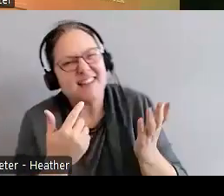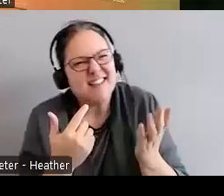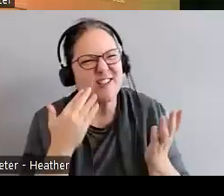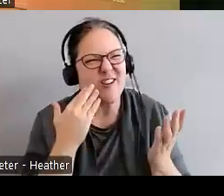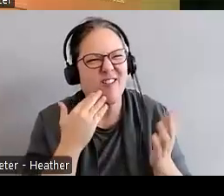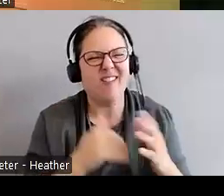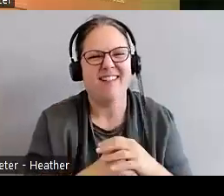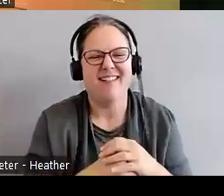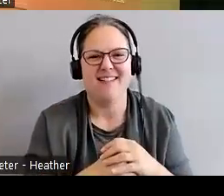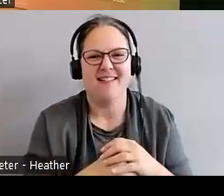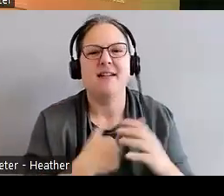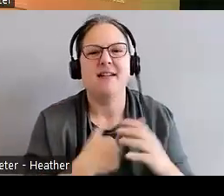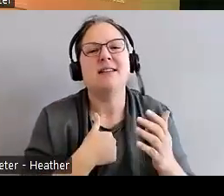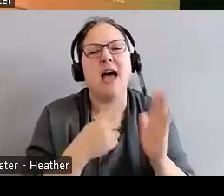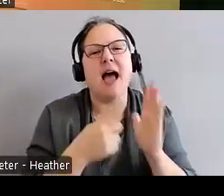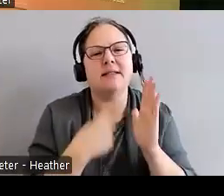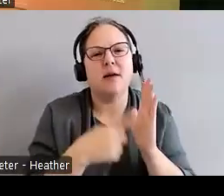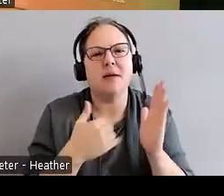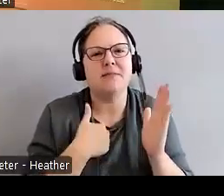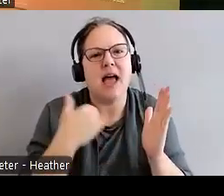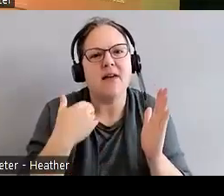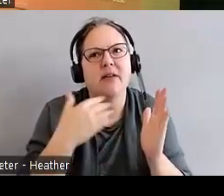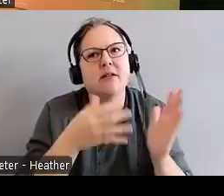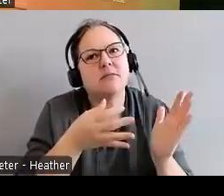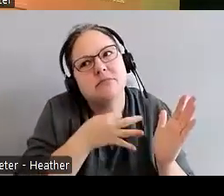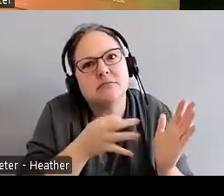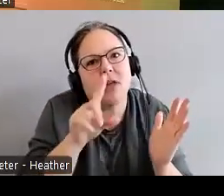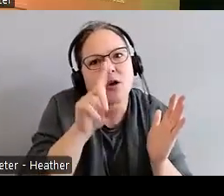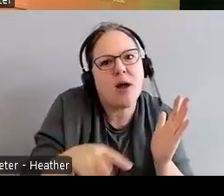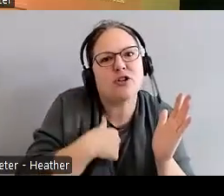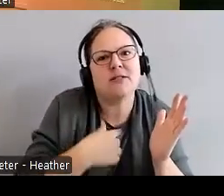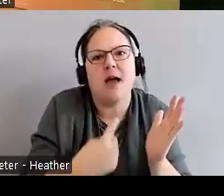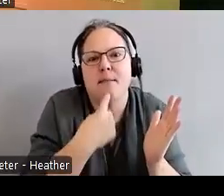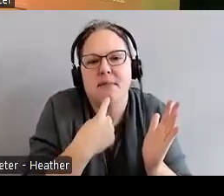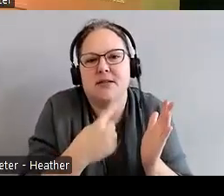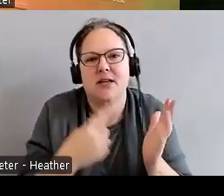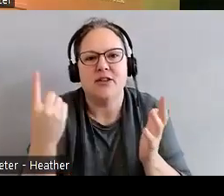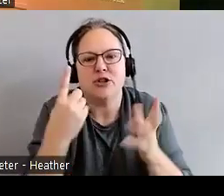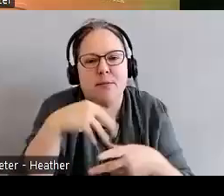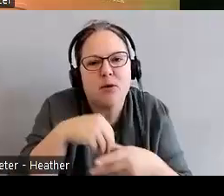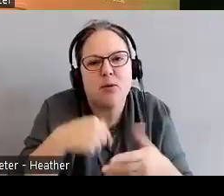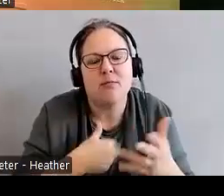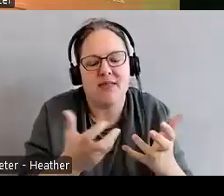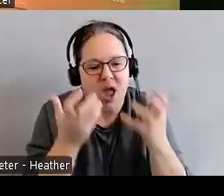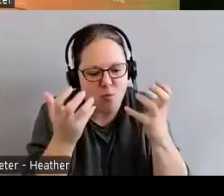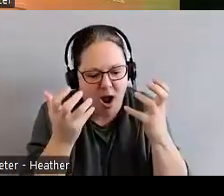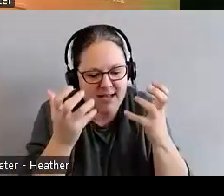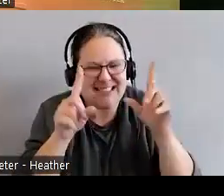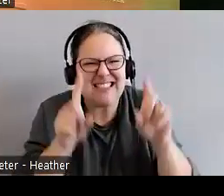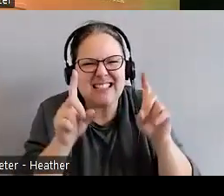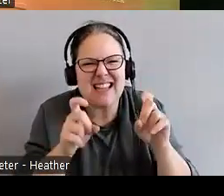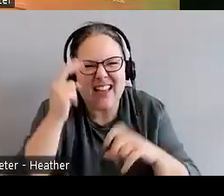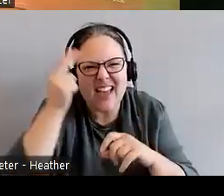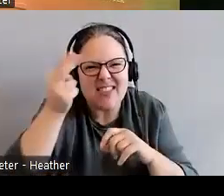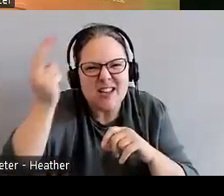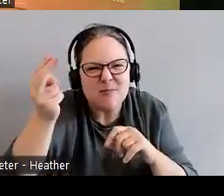I miss it. There's this something that burns in me that still wants to, you know, test hypothesis, write grants, kind